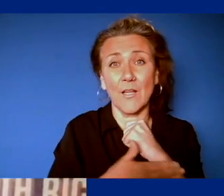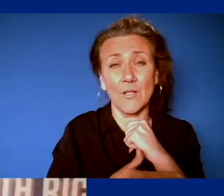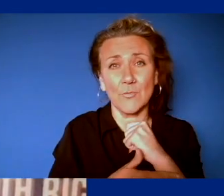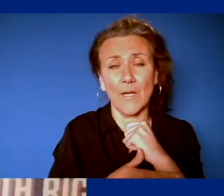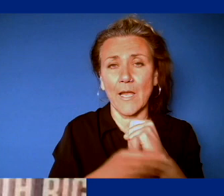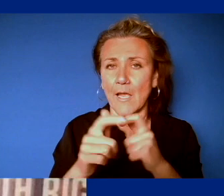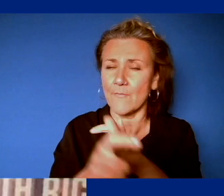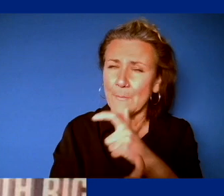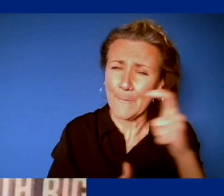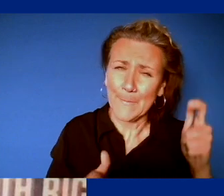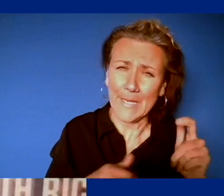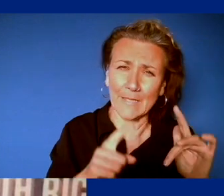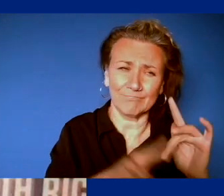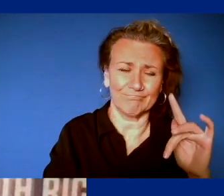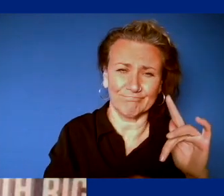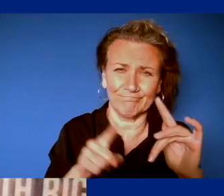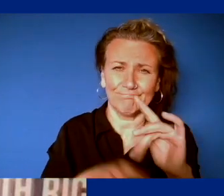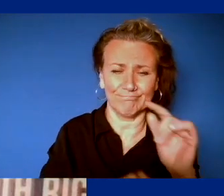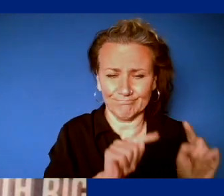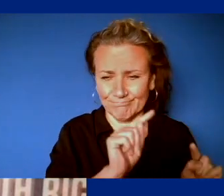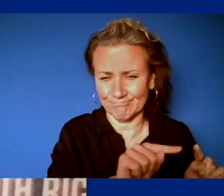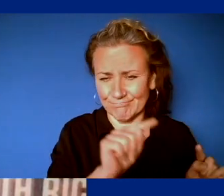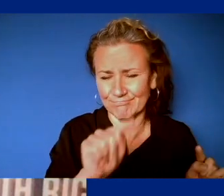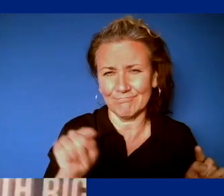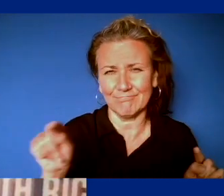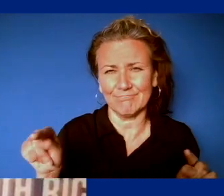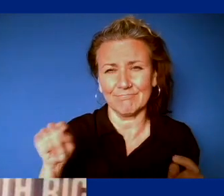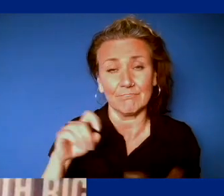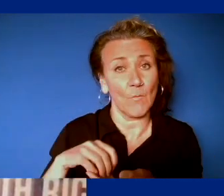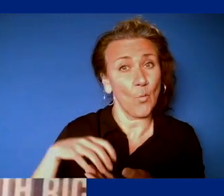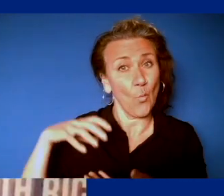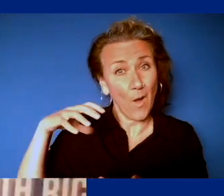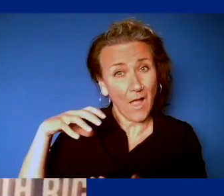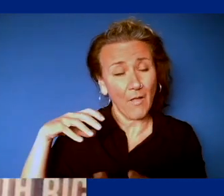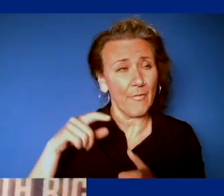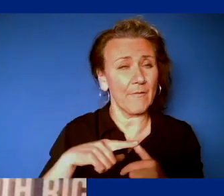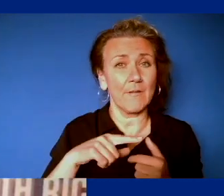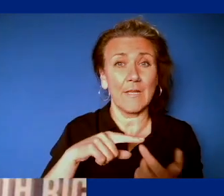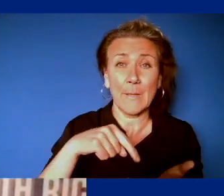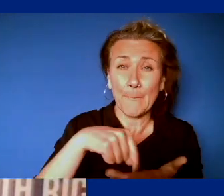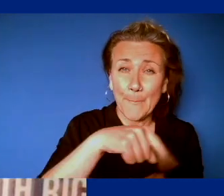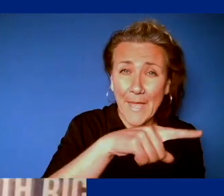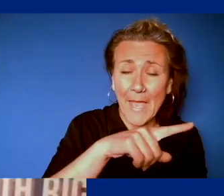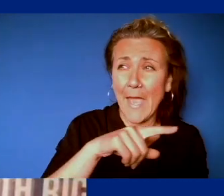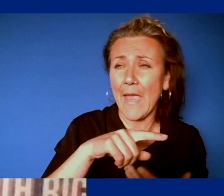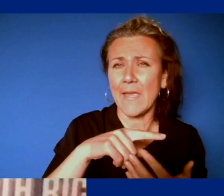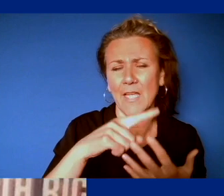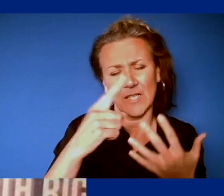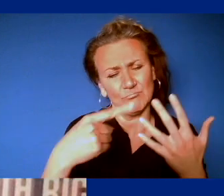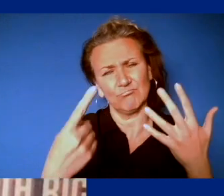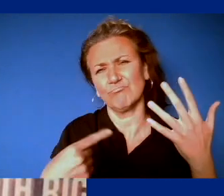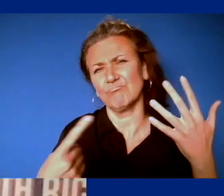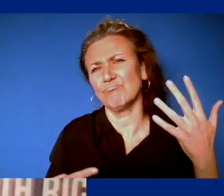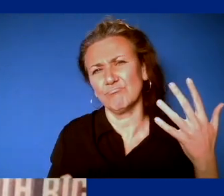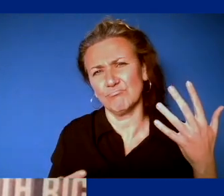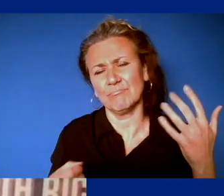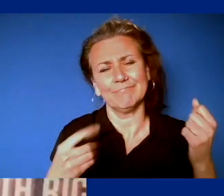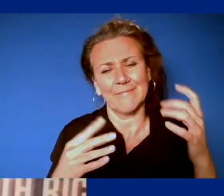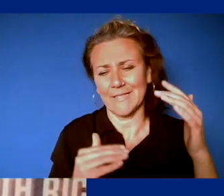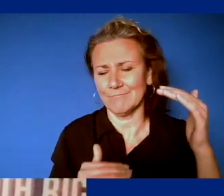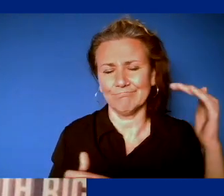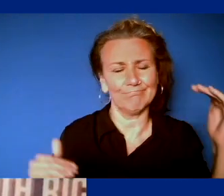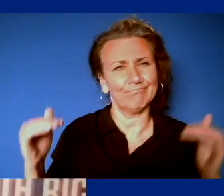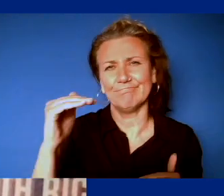country currently face the largest gaps when it comes to the wealth gap, the pay gap, and so many